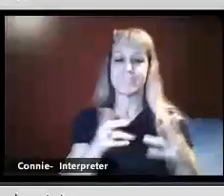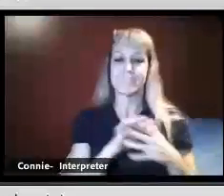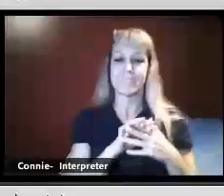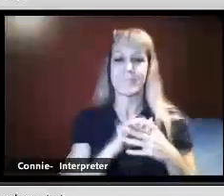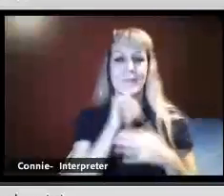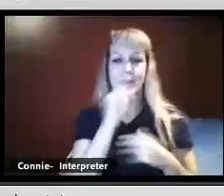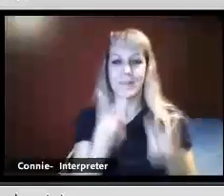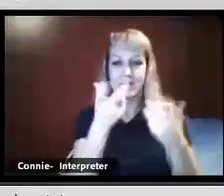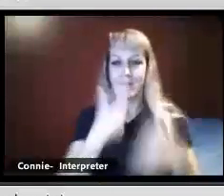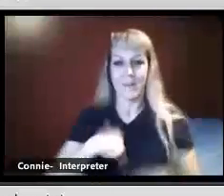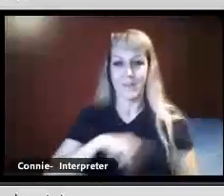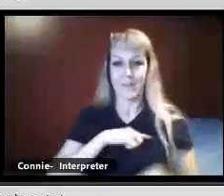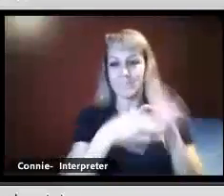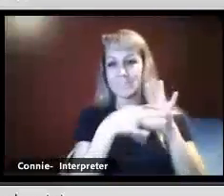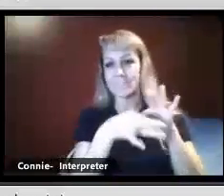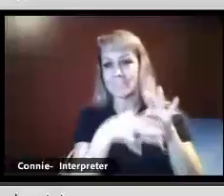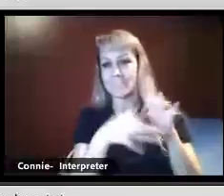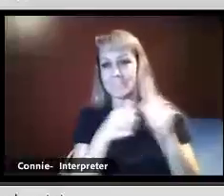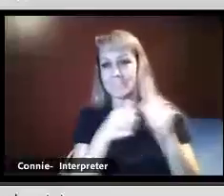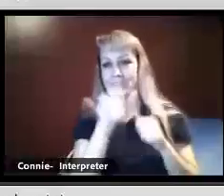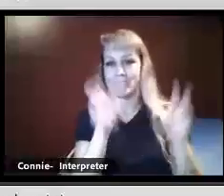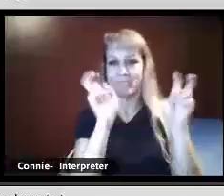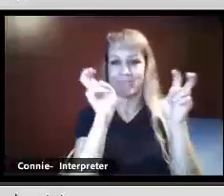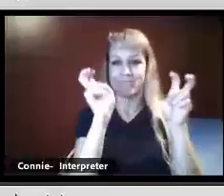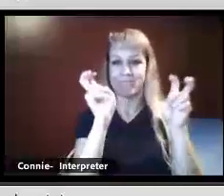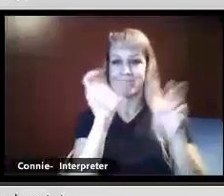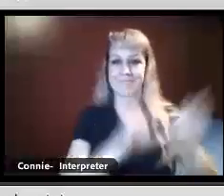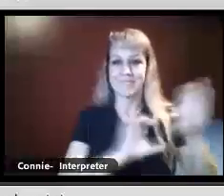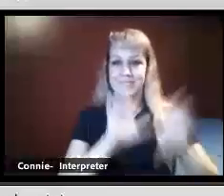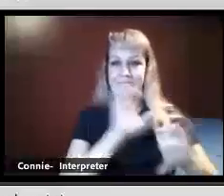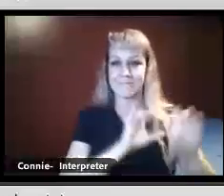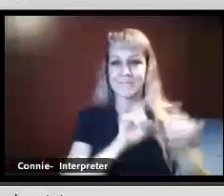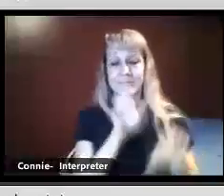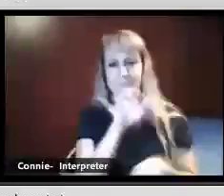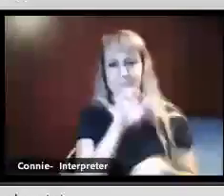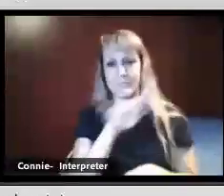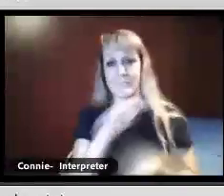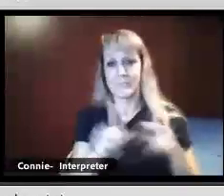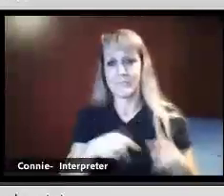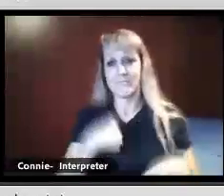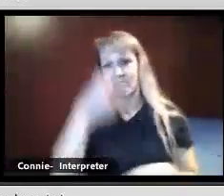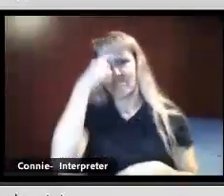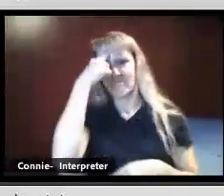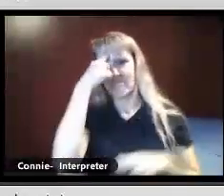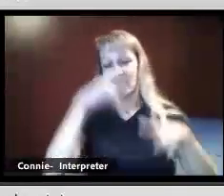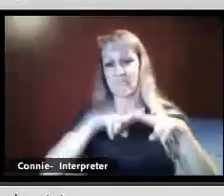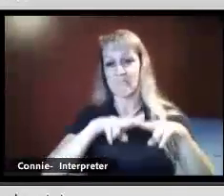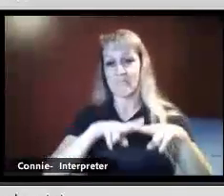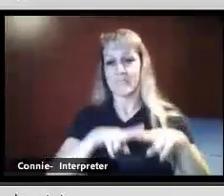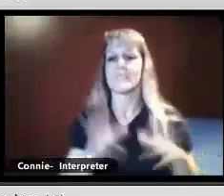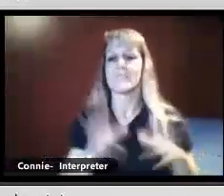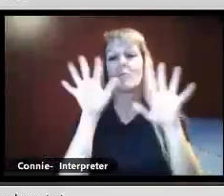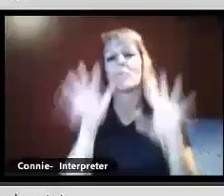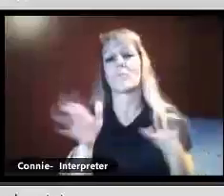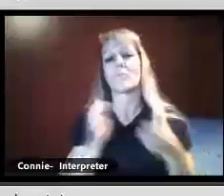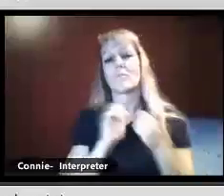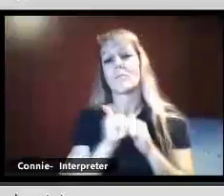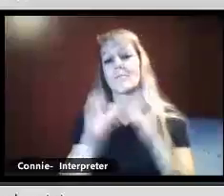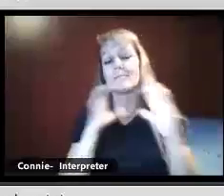us associate with the subject of chemistry, but these folks sure do, and this is a great way to communicate that to